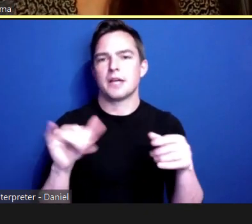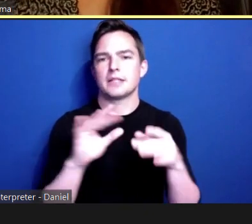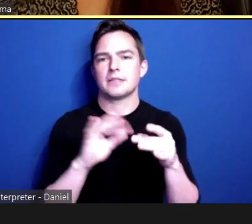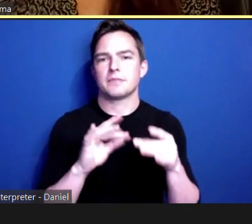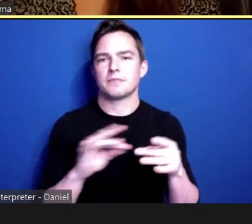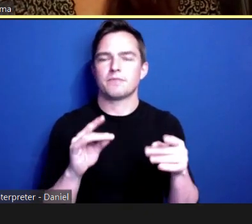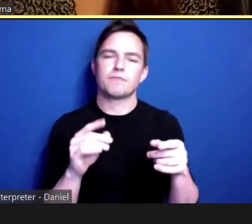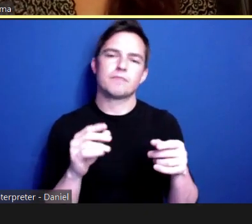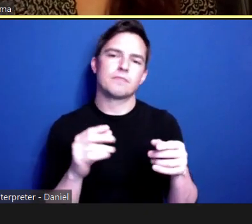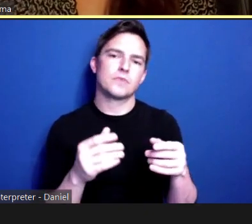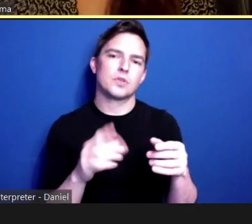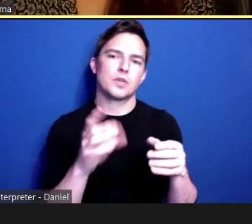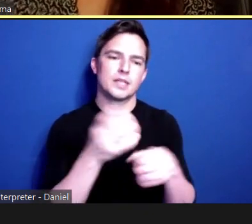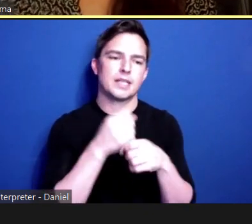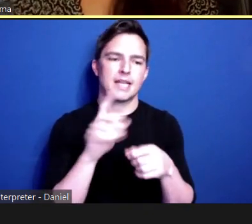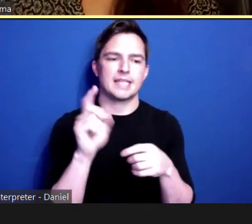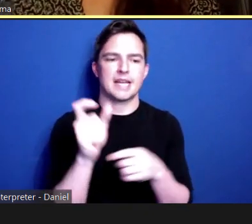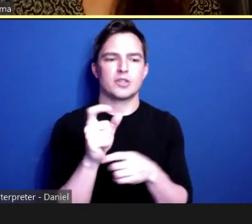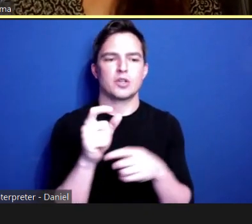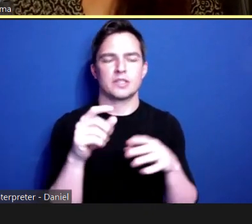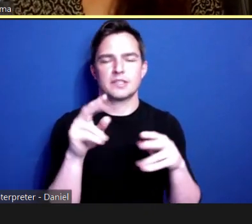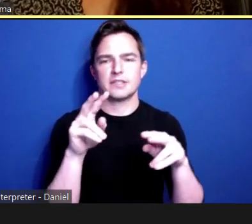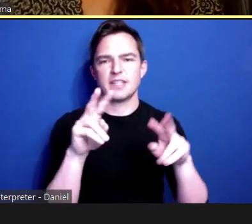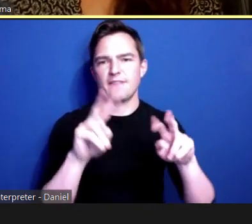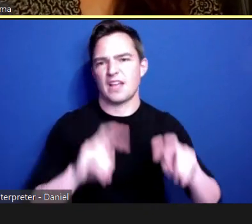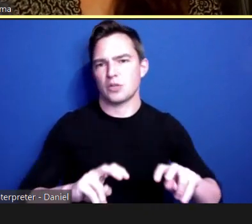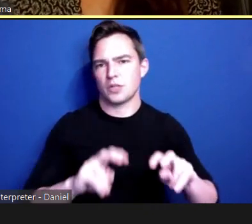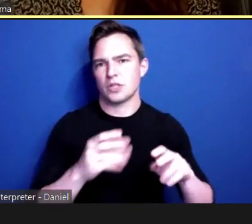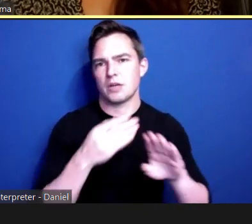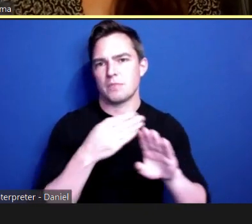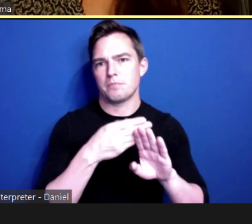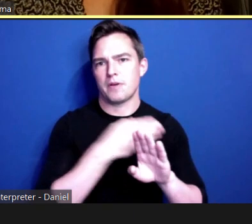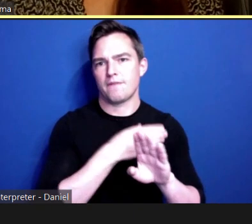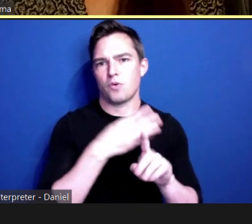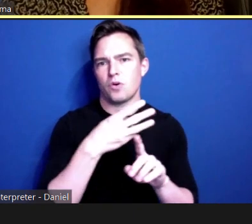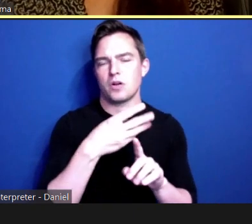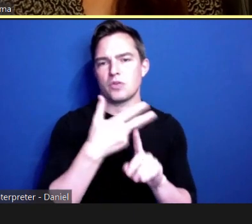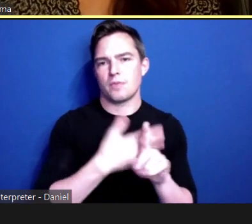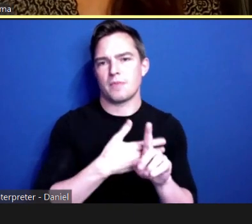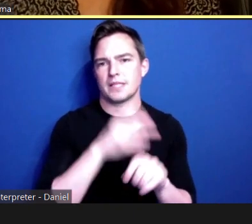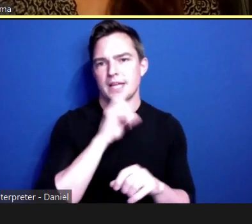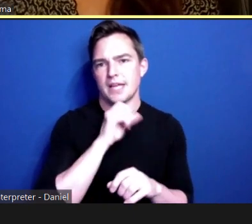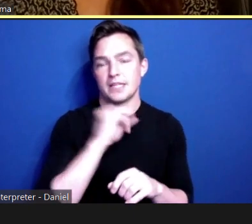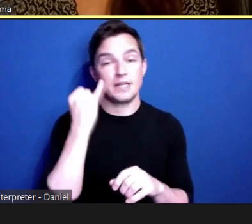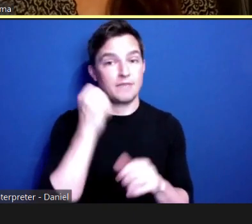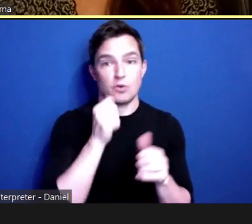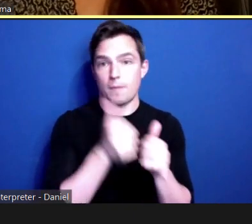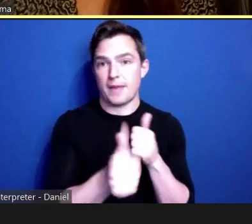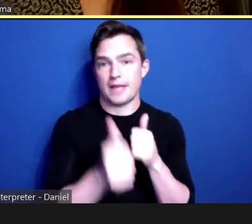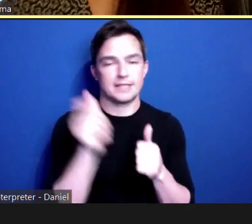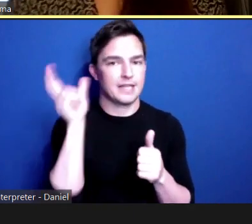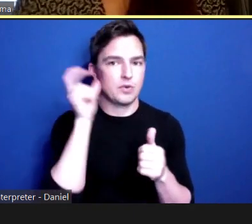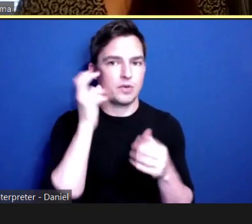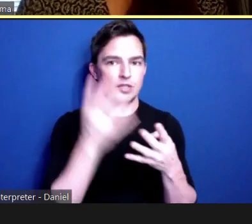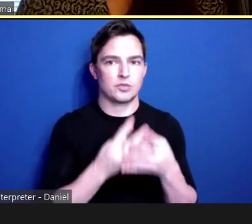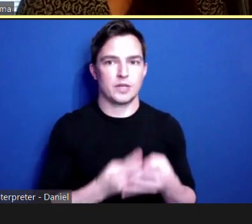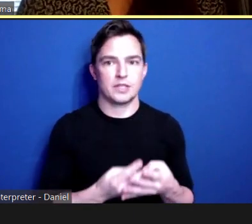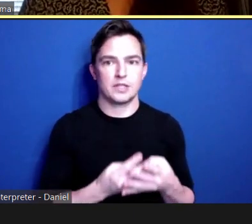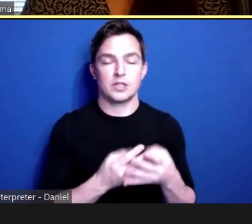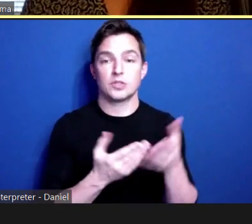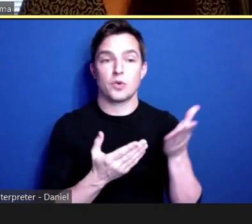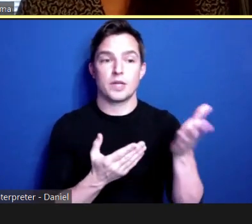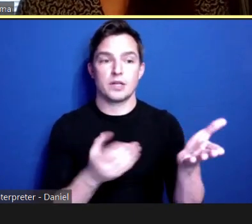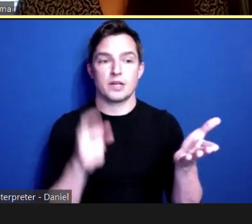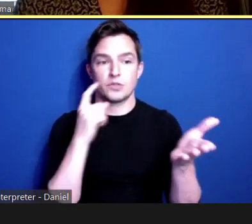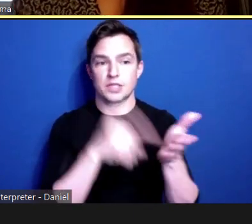to get diagnostic evaluation before 3 months of age if they do not pass the hearing screen. So here, as we see